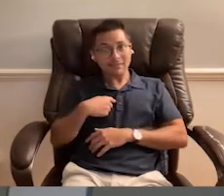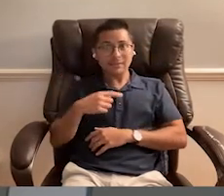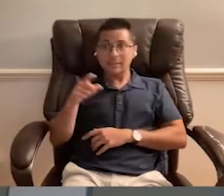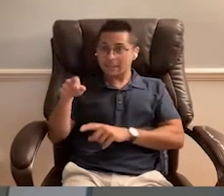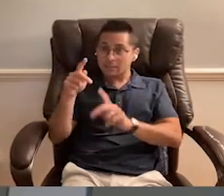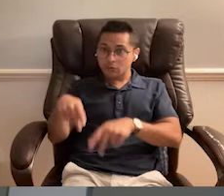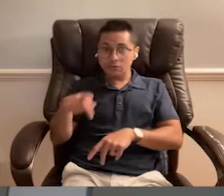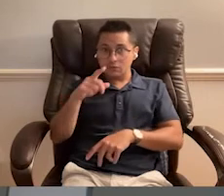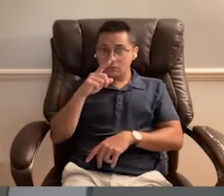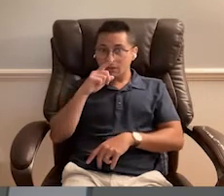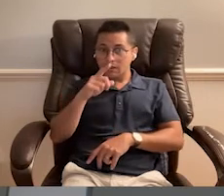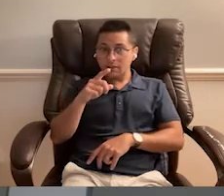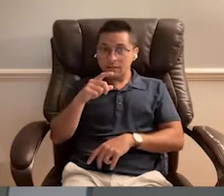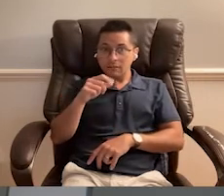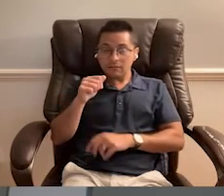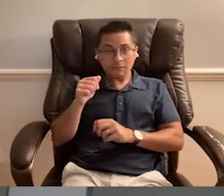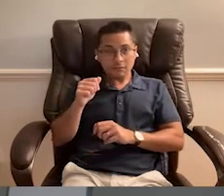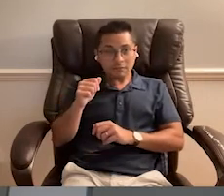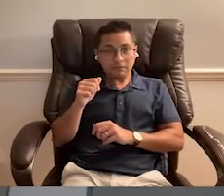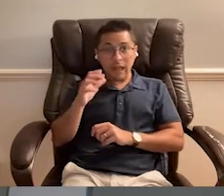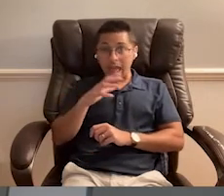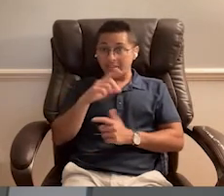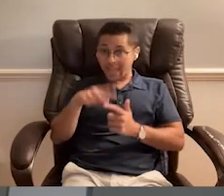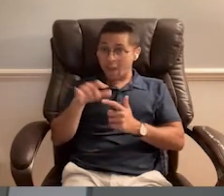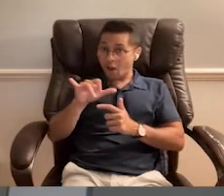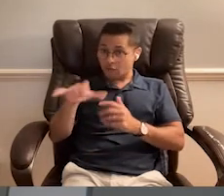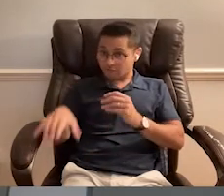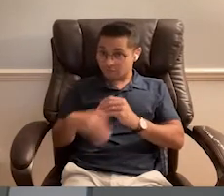additional information that will tell us this person really,